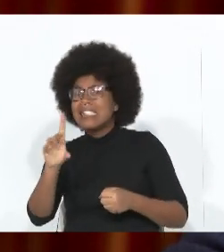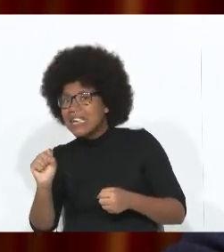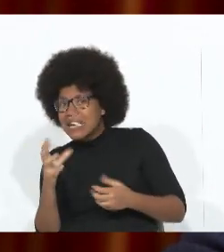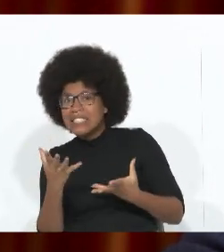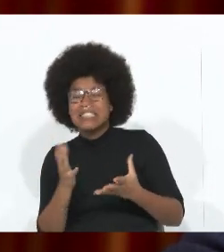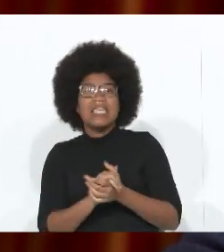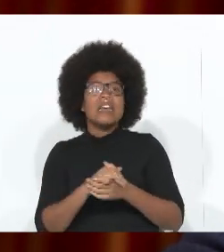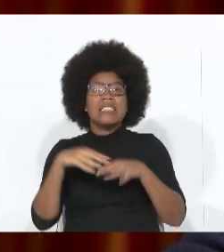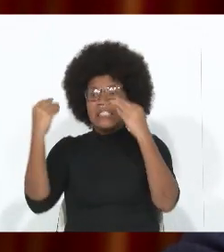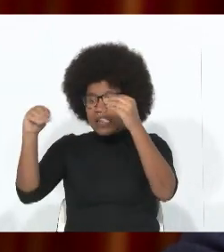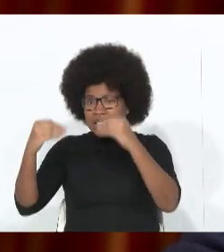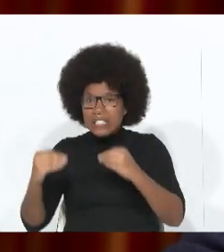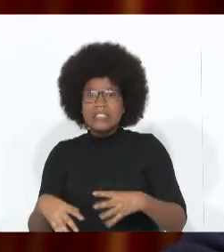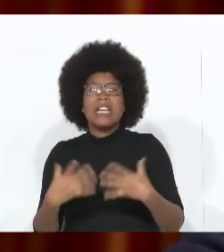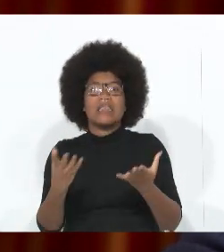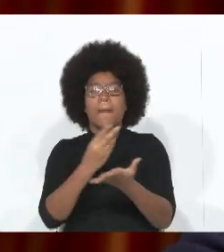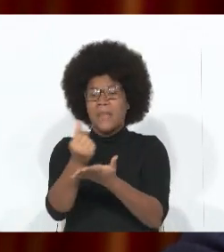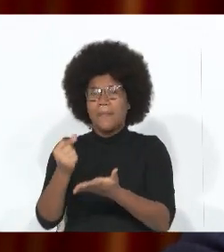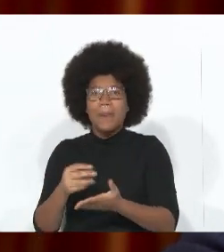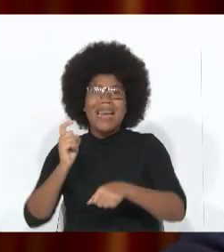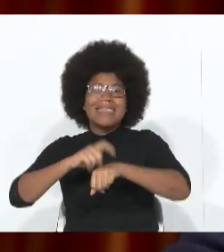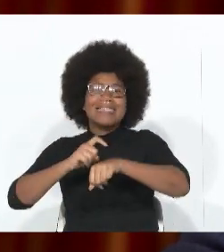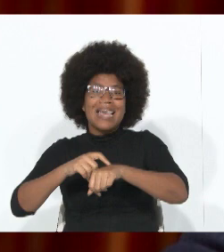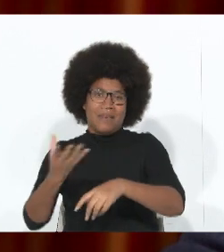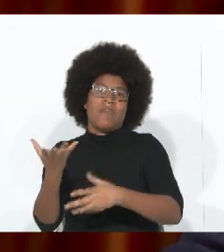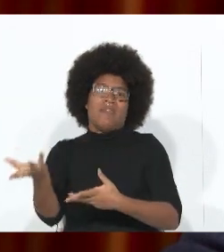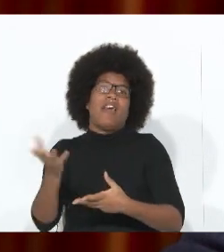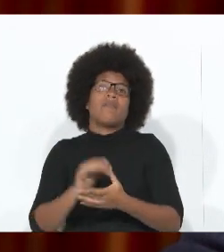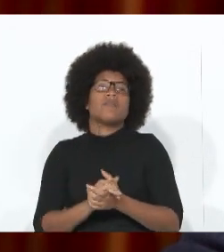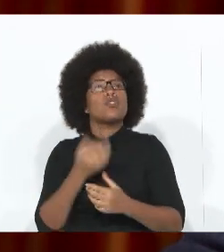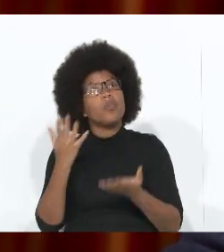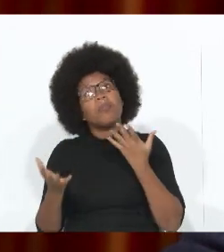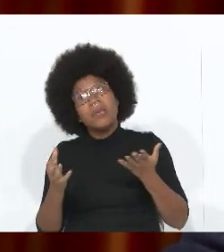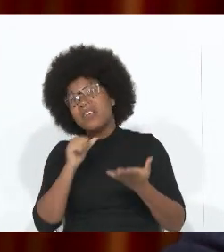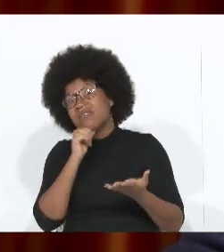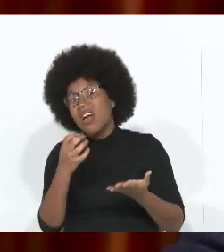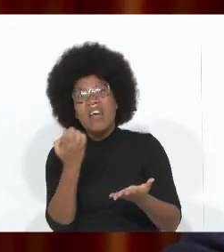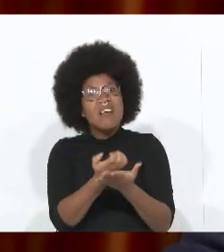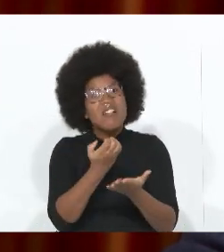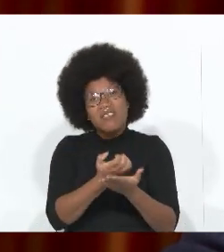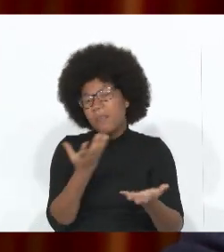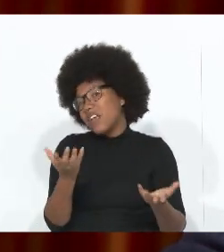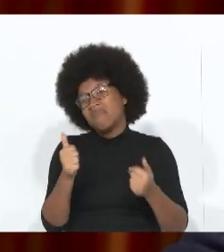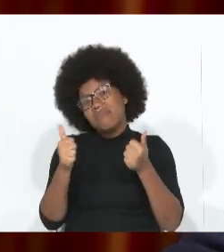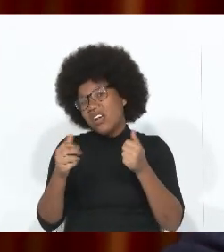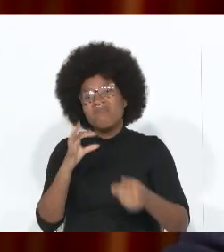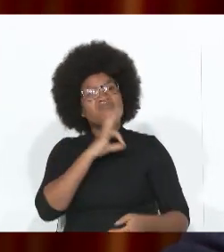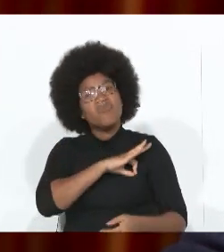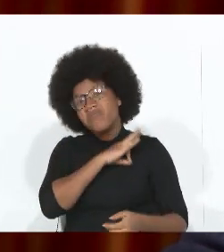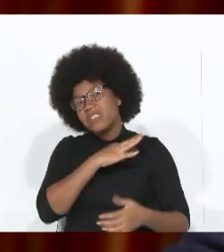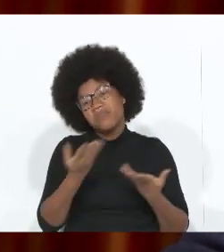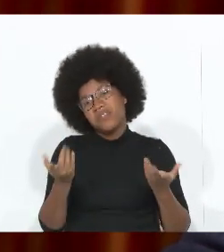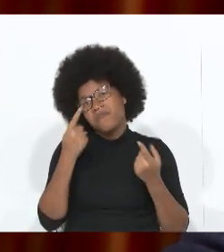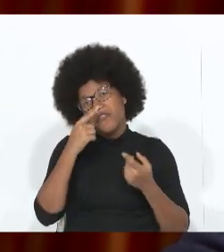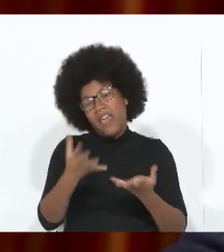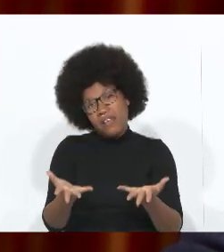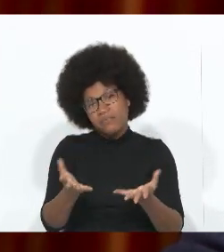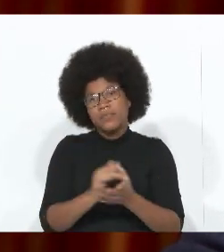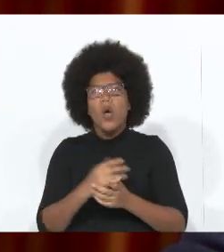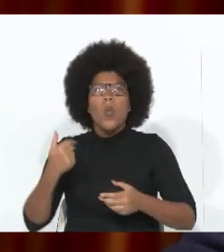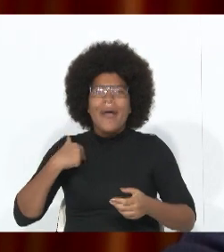associated with these productions. It therefore may not make it economically feasible to do so. We have